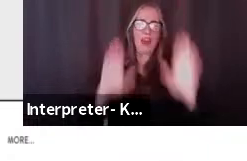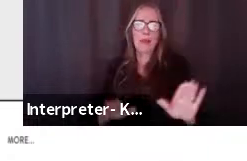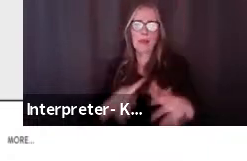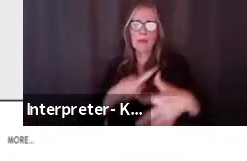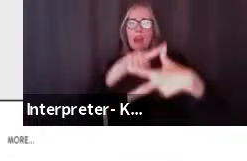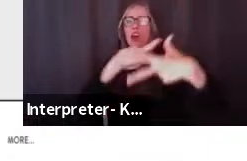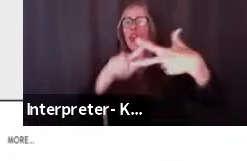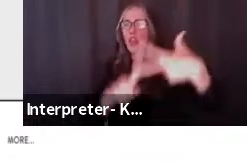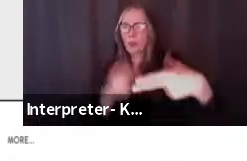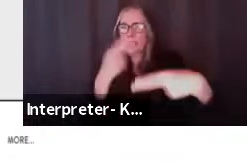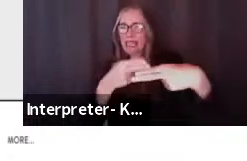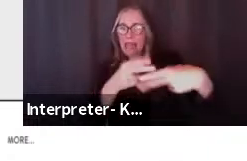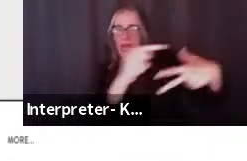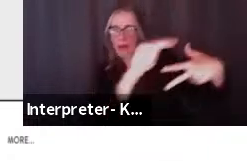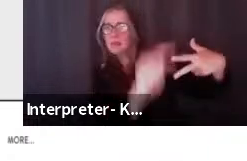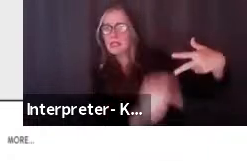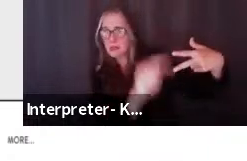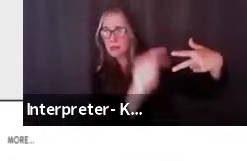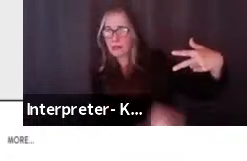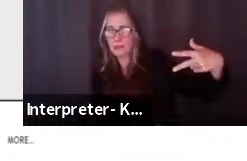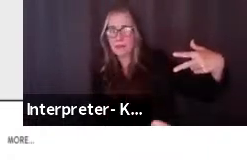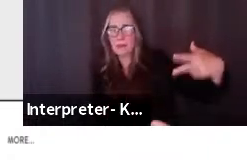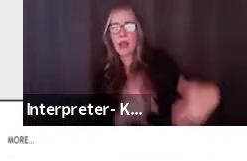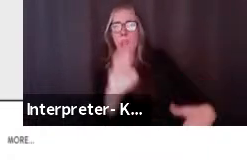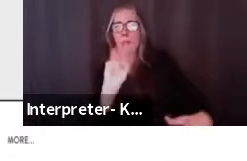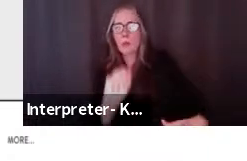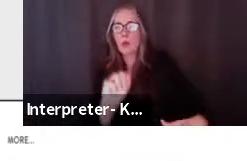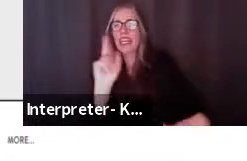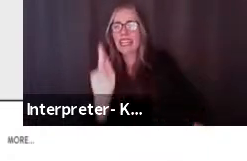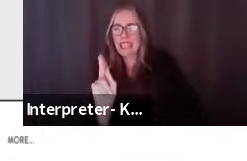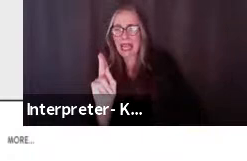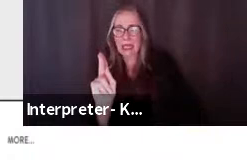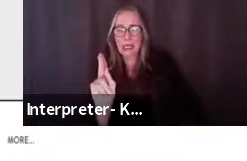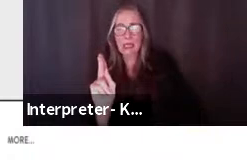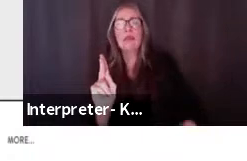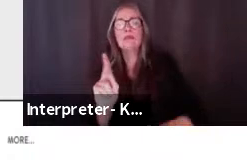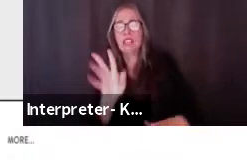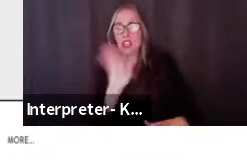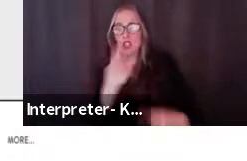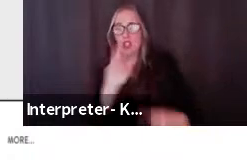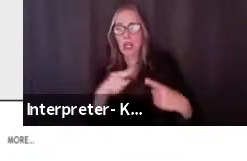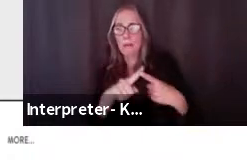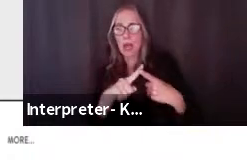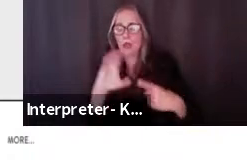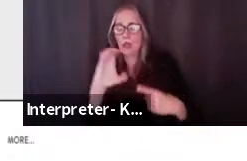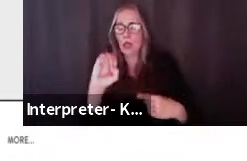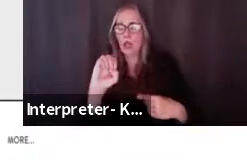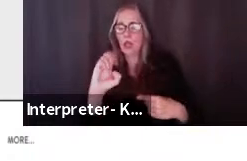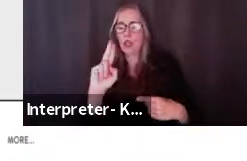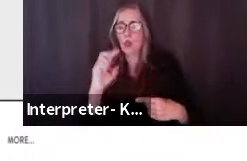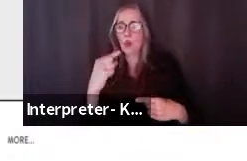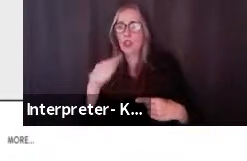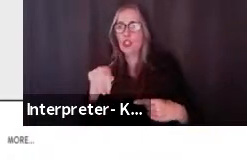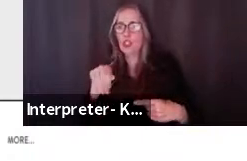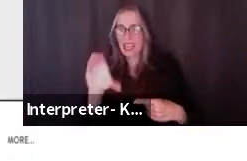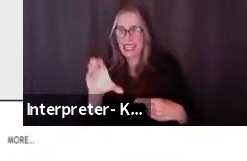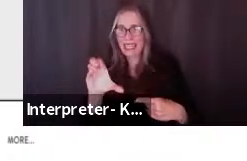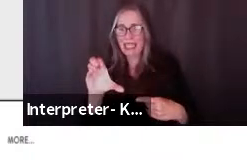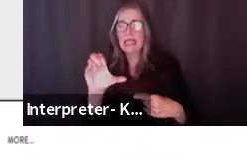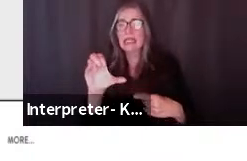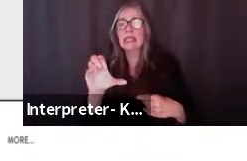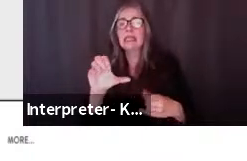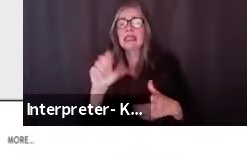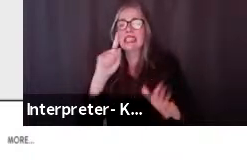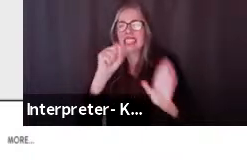associates of the lab marie kaneki who will be talking about eugenic sterilization among asian immigrants in